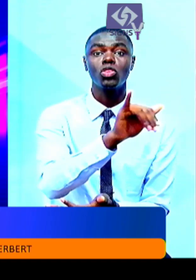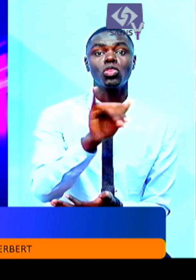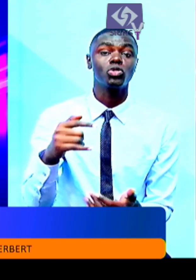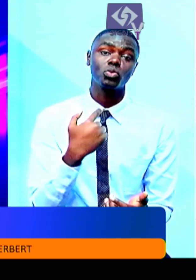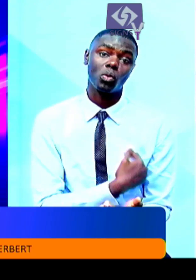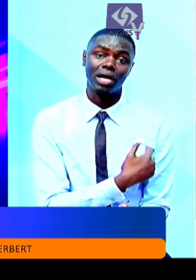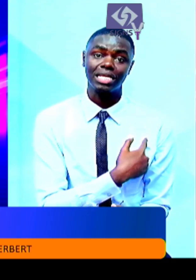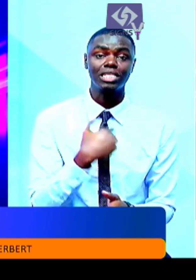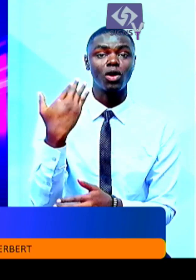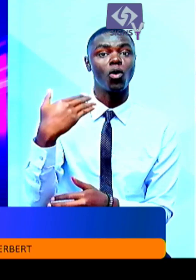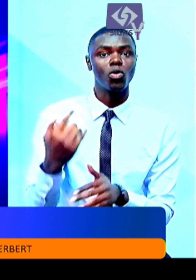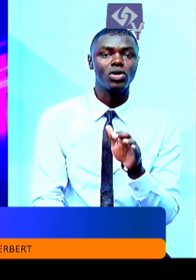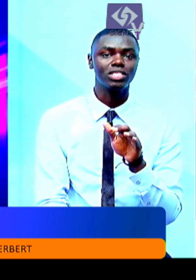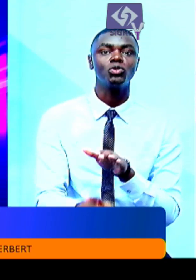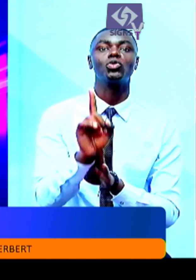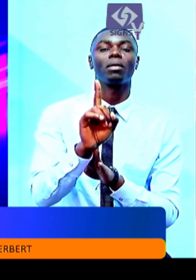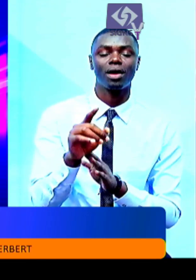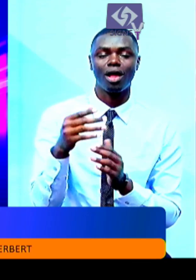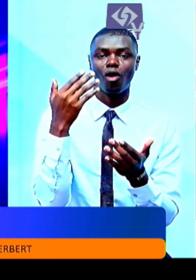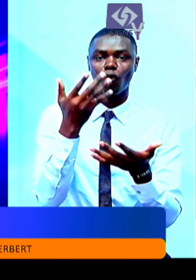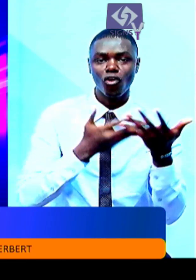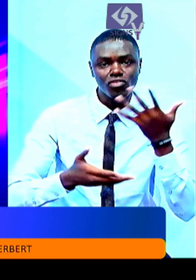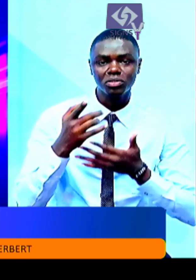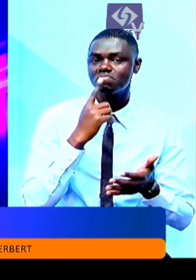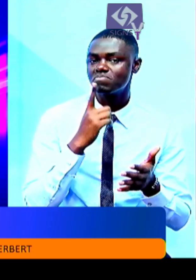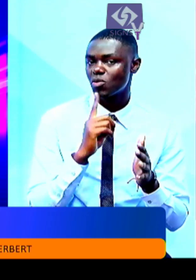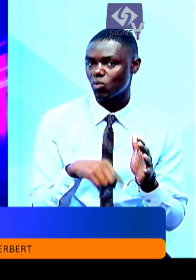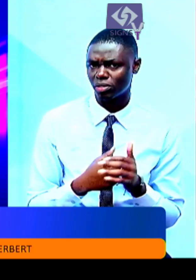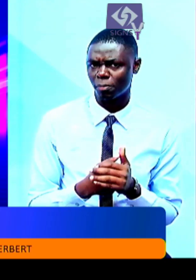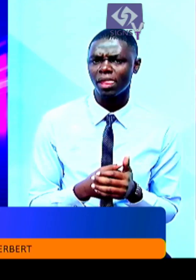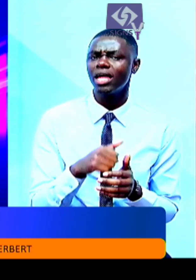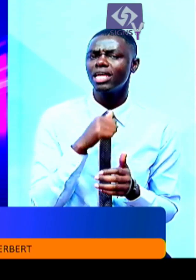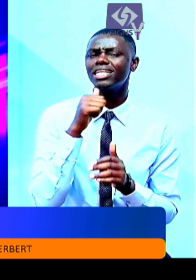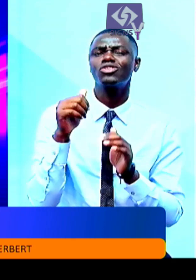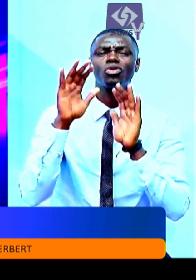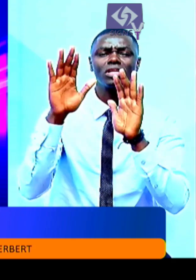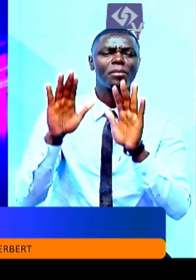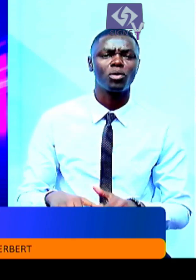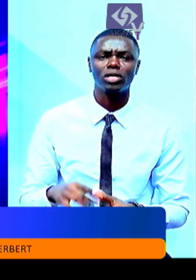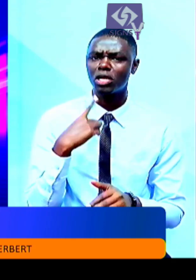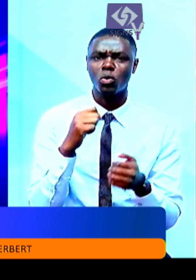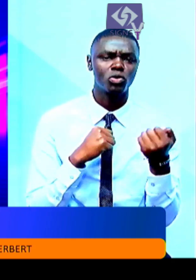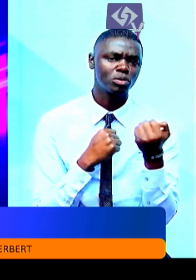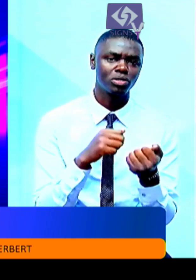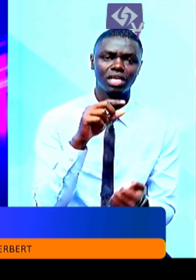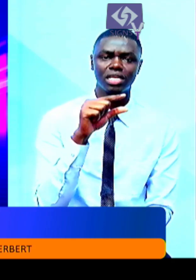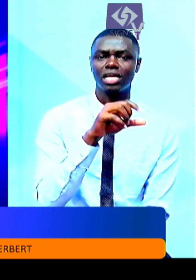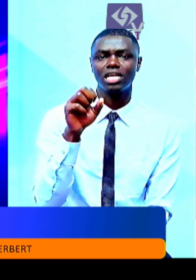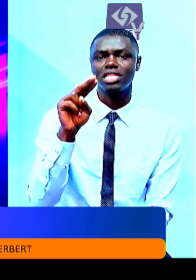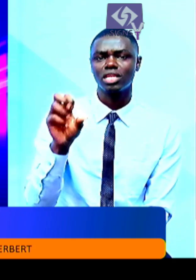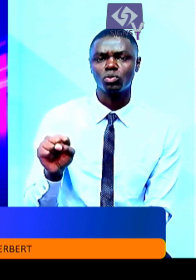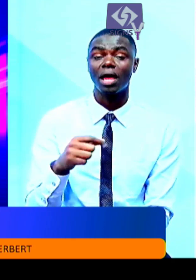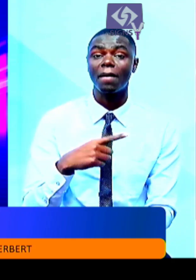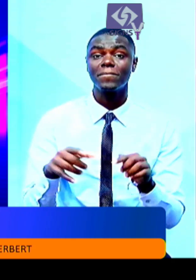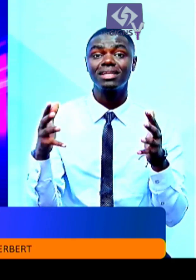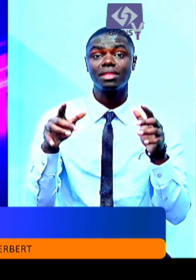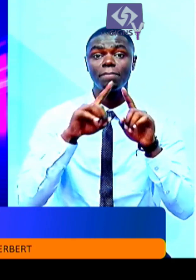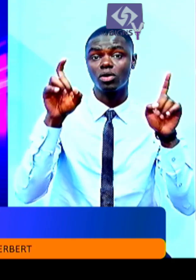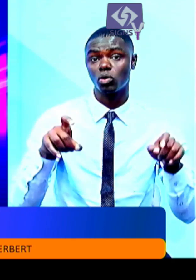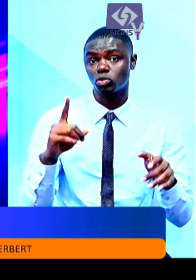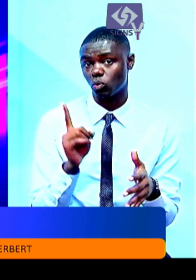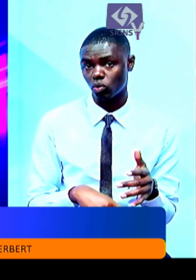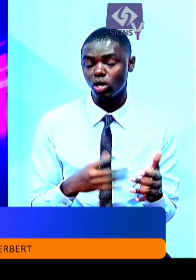they always show up. But also the conversation that we are saying is that it does not really matter who sponsored the goons, but the big question is, where